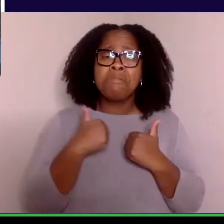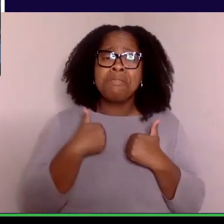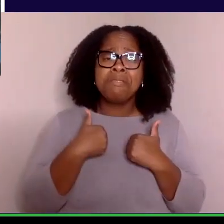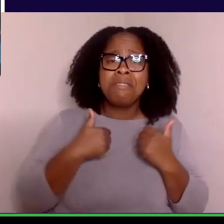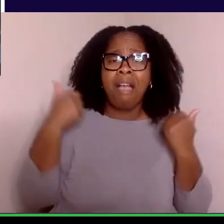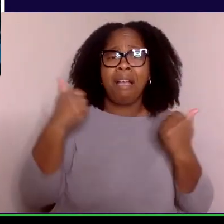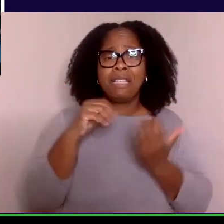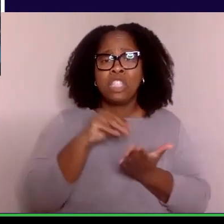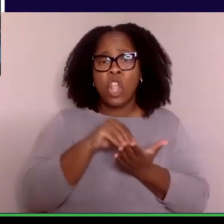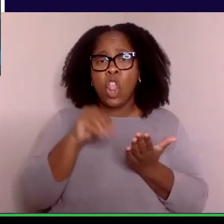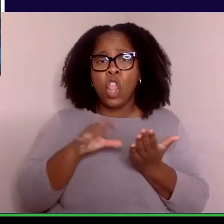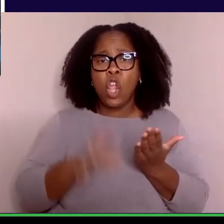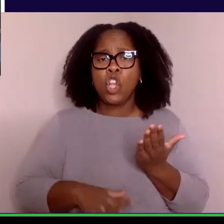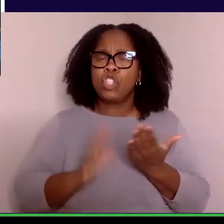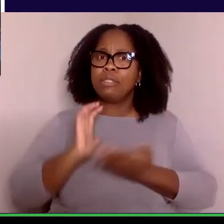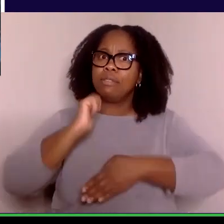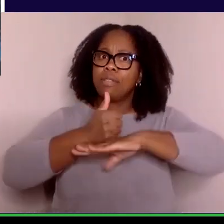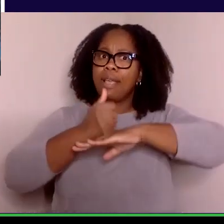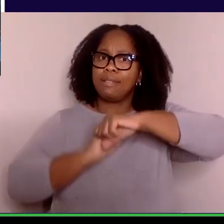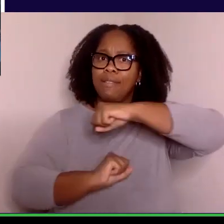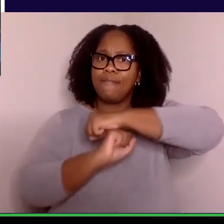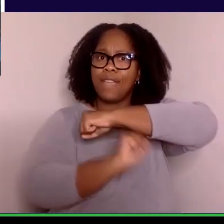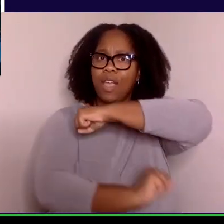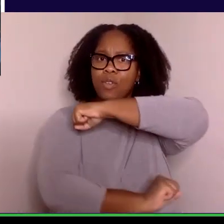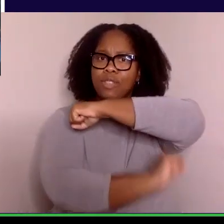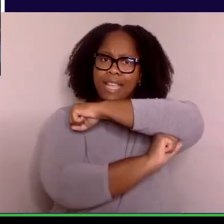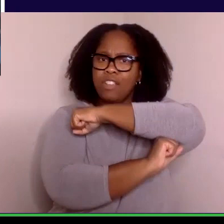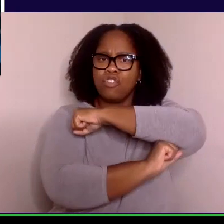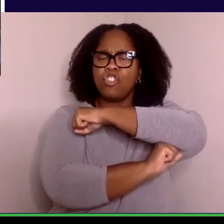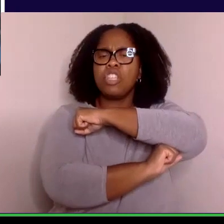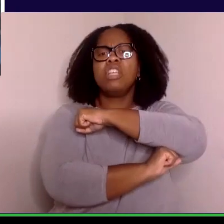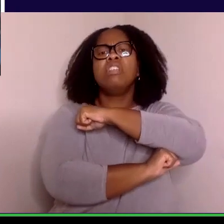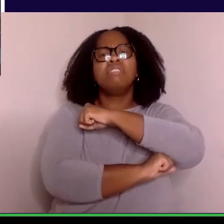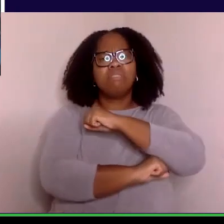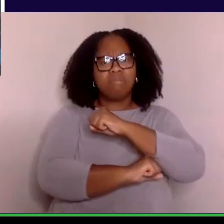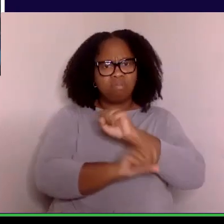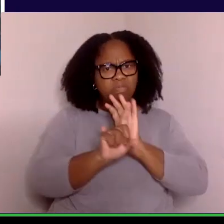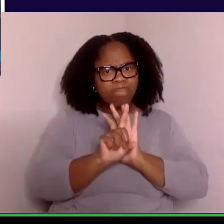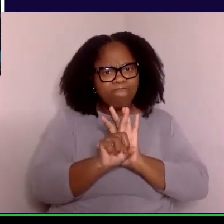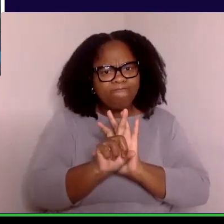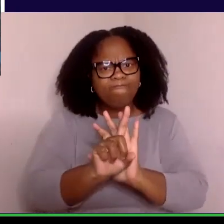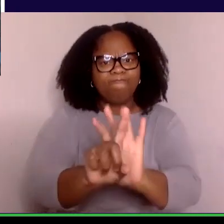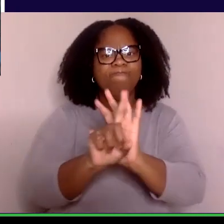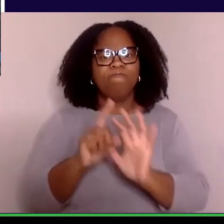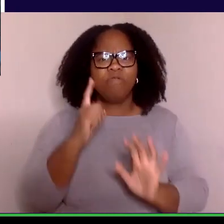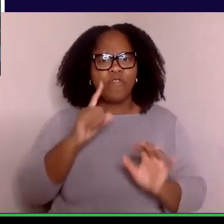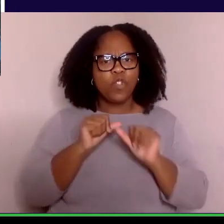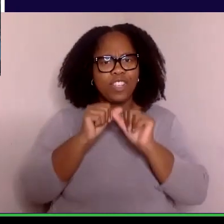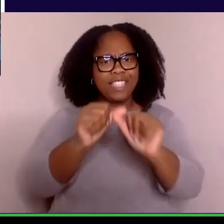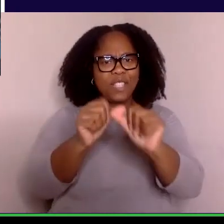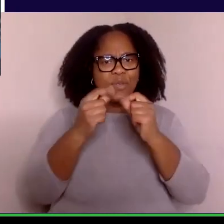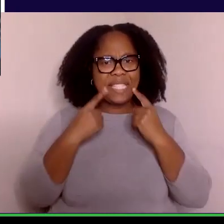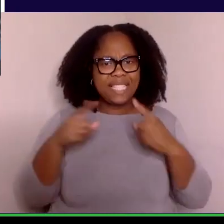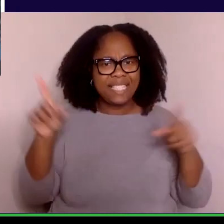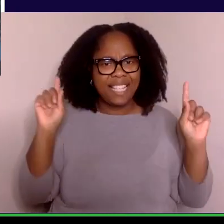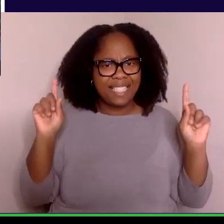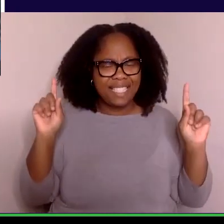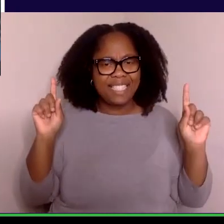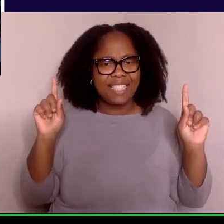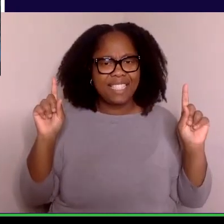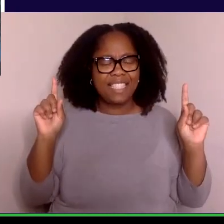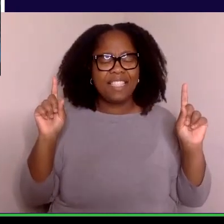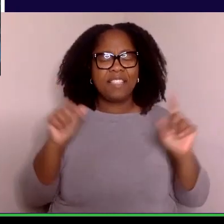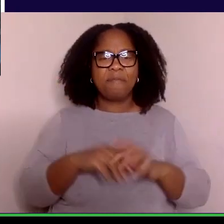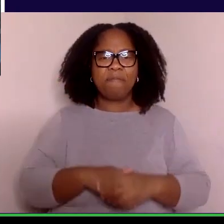is foundational and sets them on the path to continued success. And in support